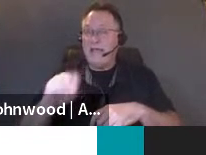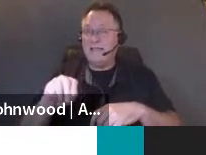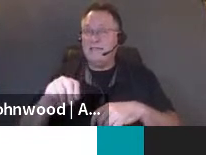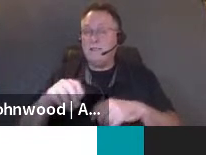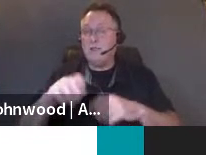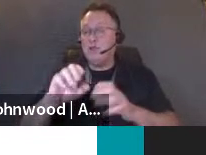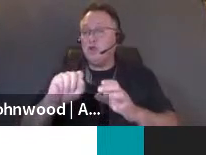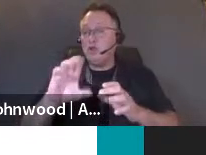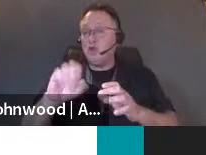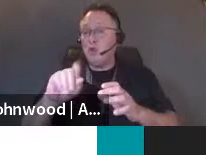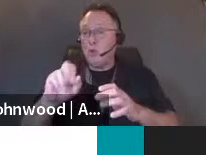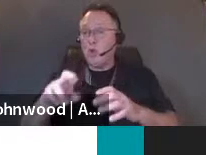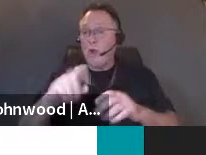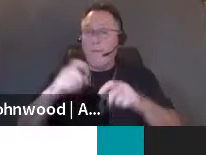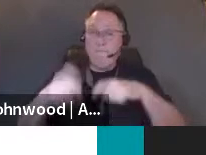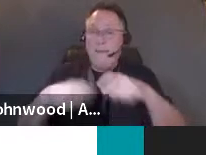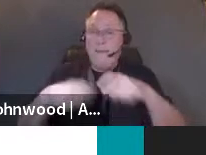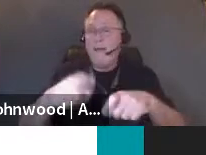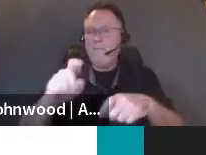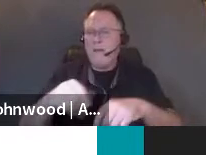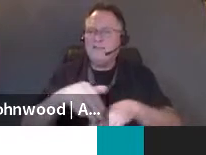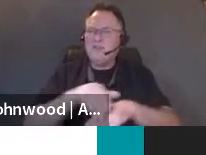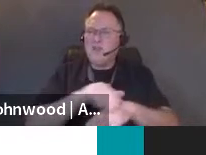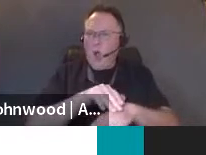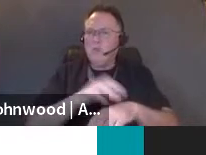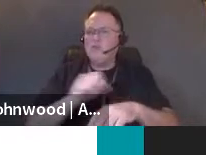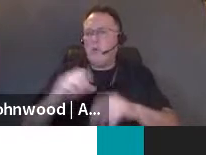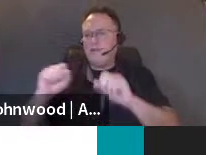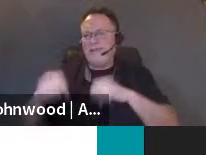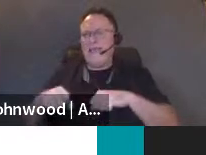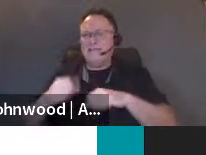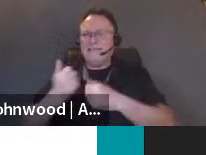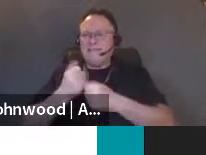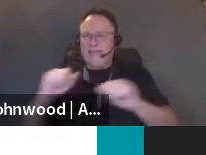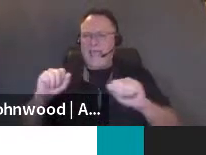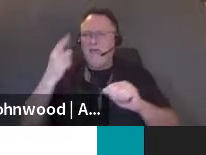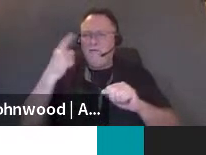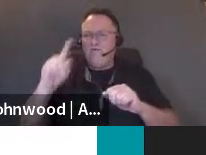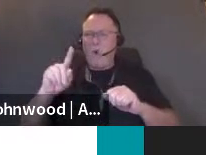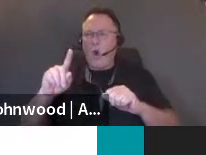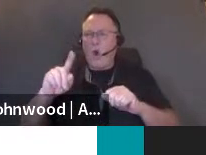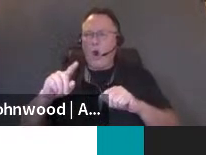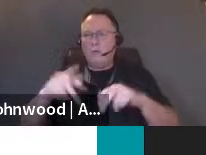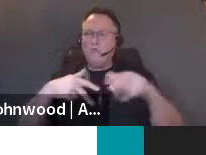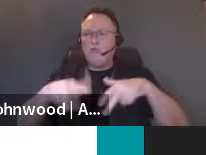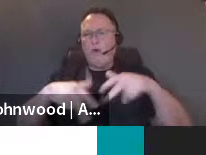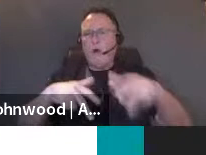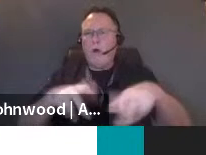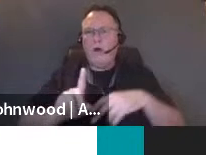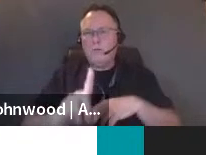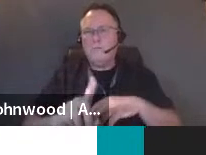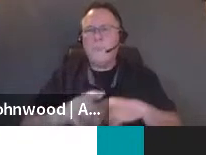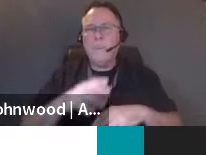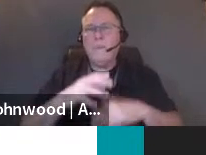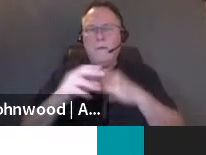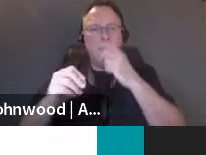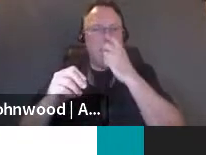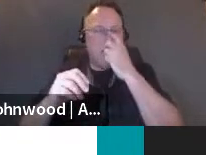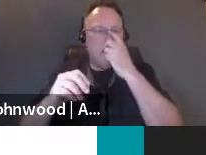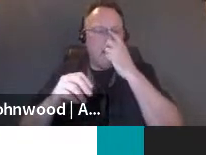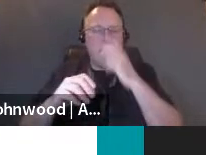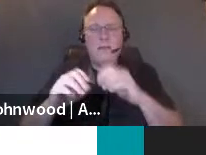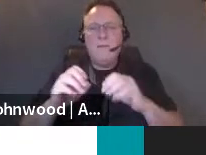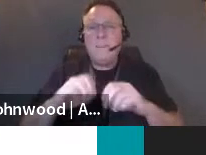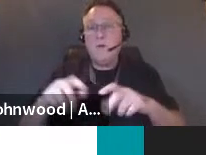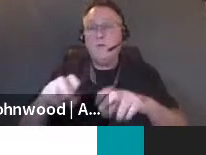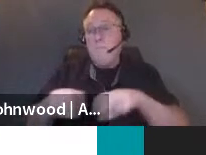travel at a slower speed, making it safe for pedestrians. And these benches, while are too narrow to sleep on and have no backs, are